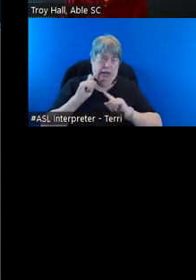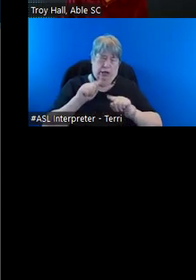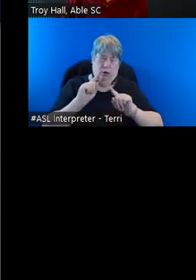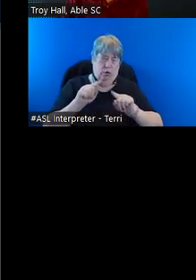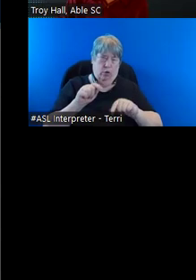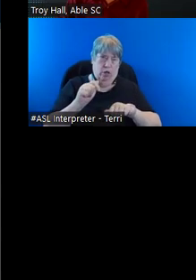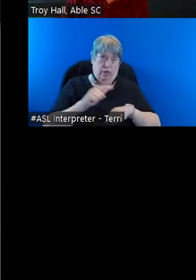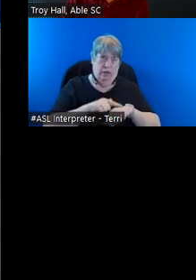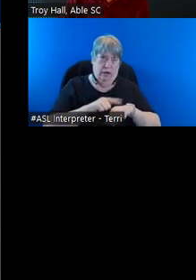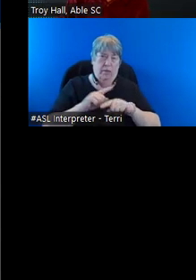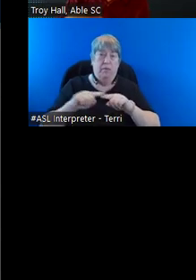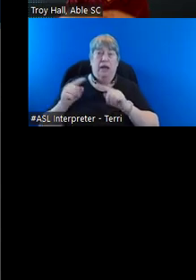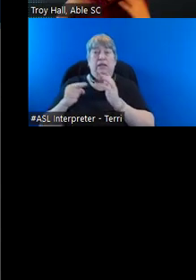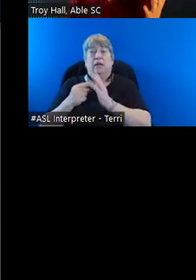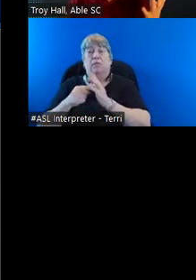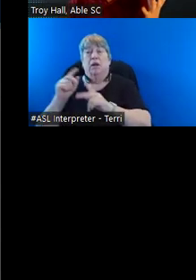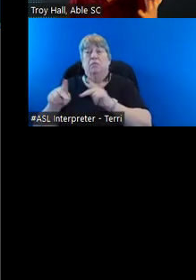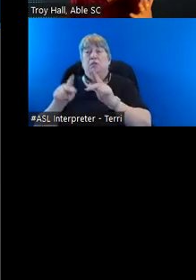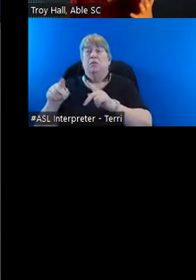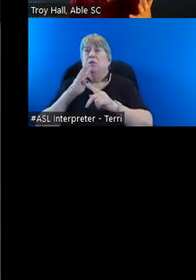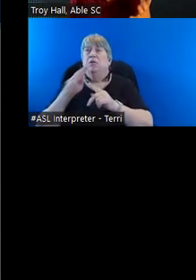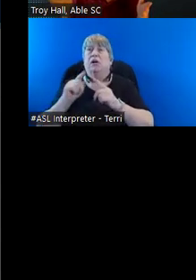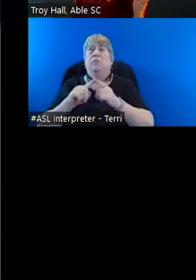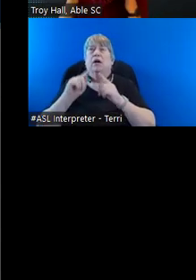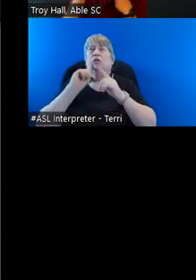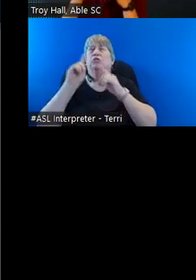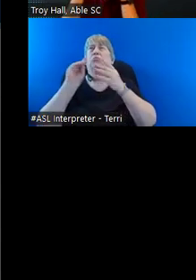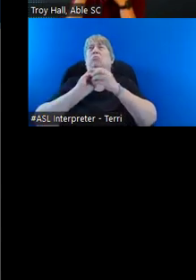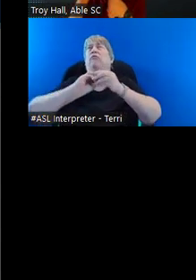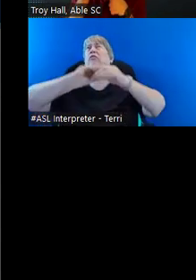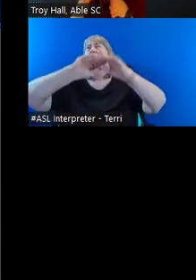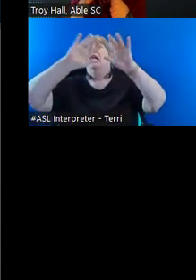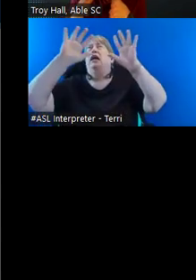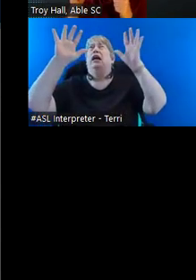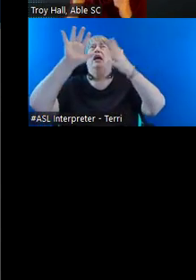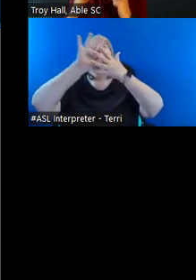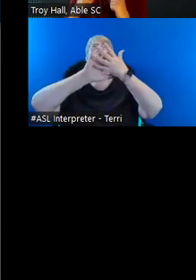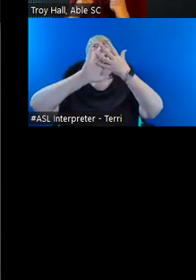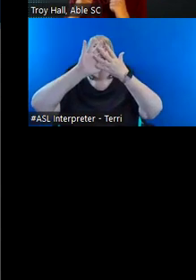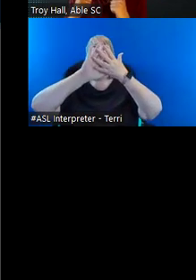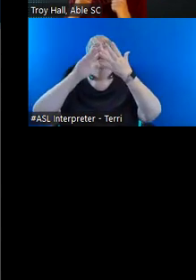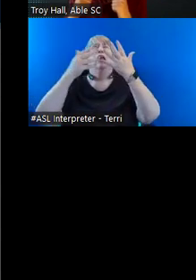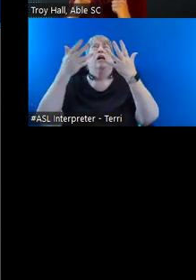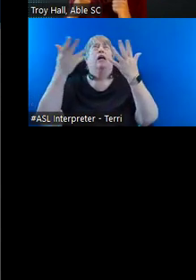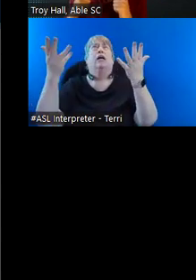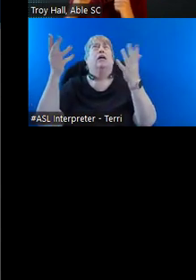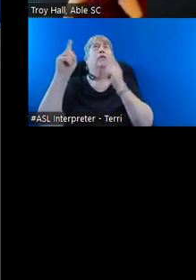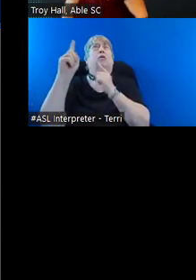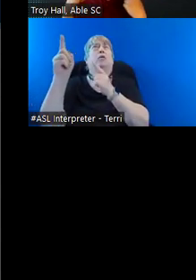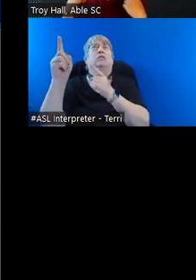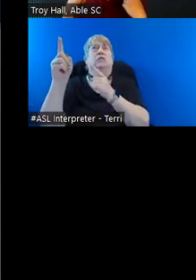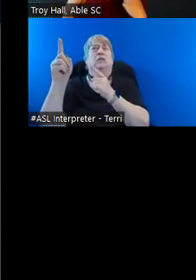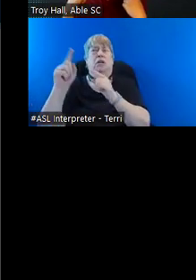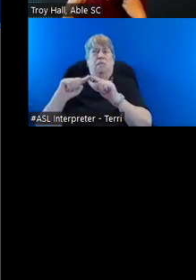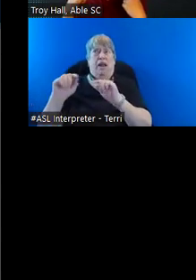is that people really talk about vague ideas, but they don't talk about how to do them. Or I